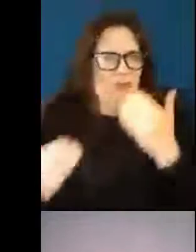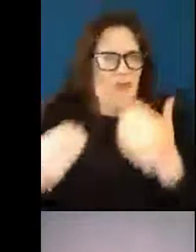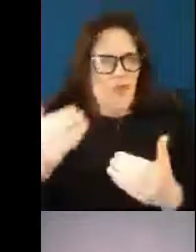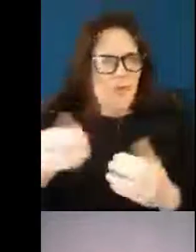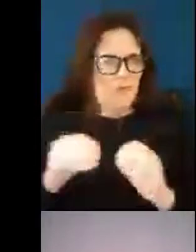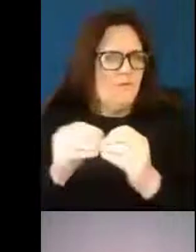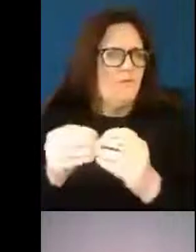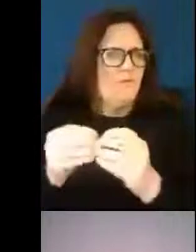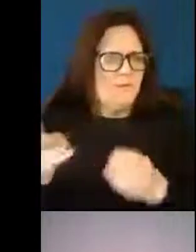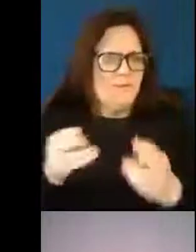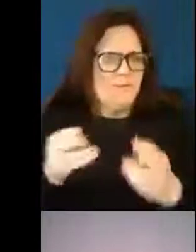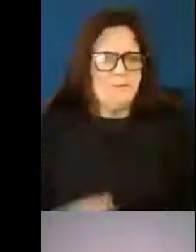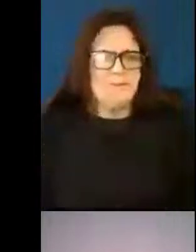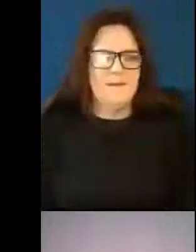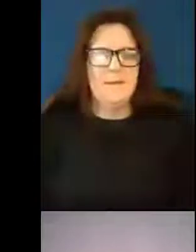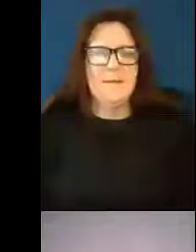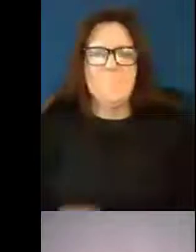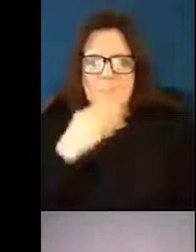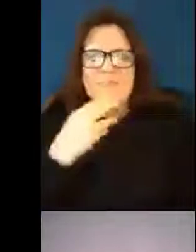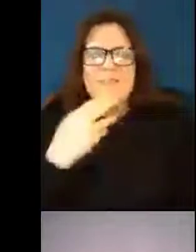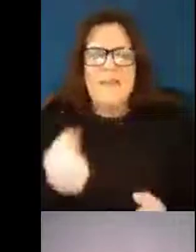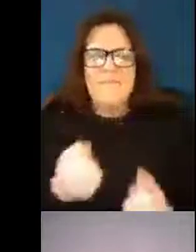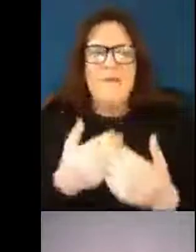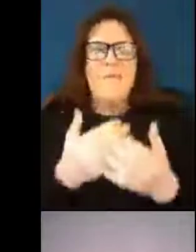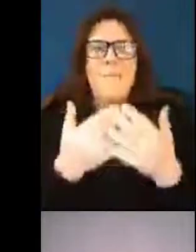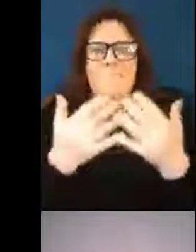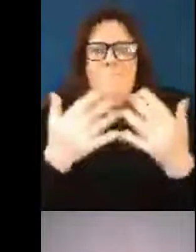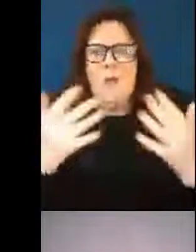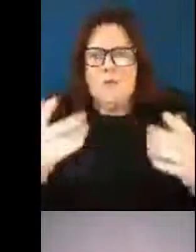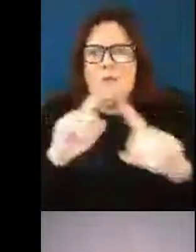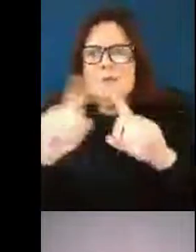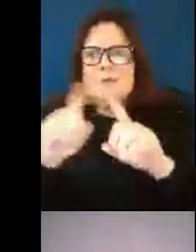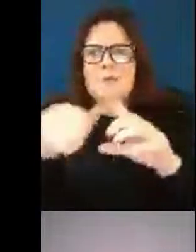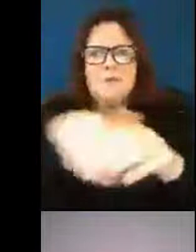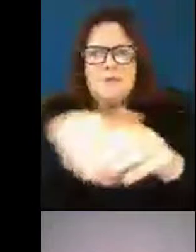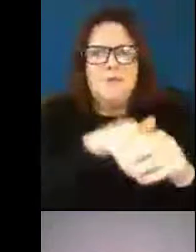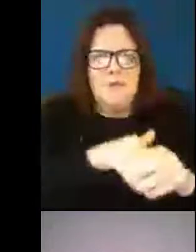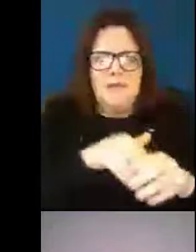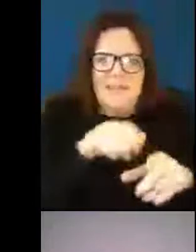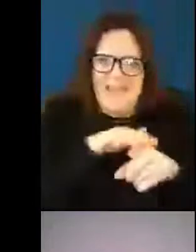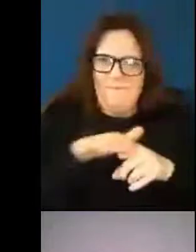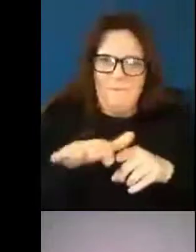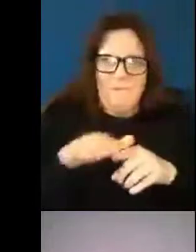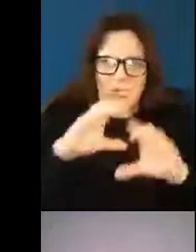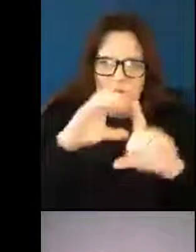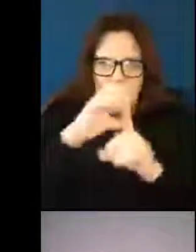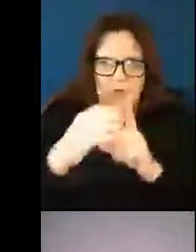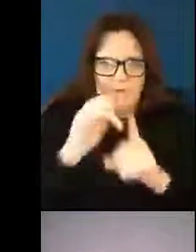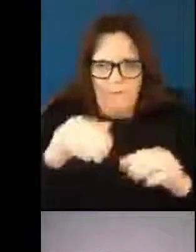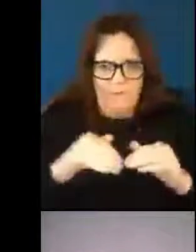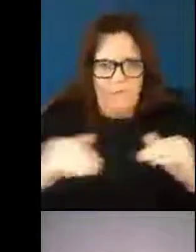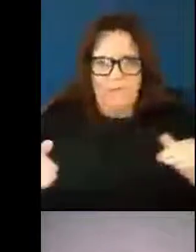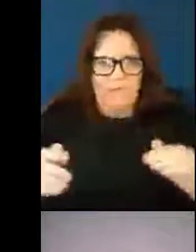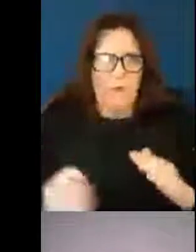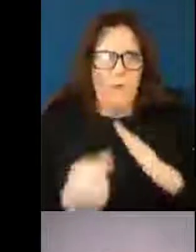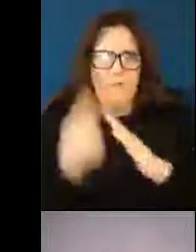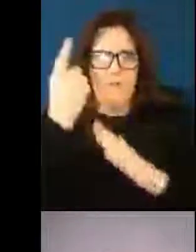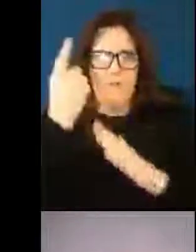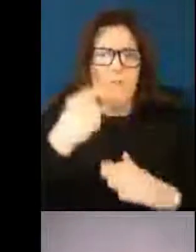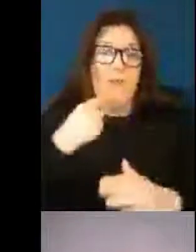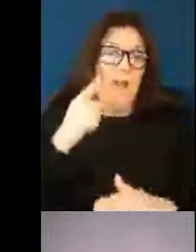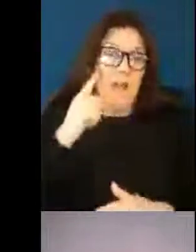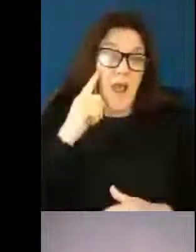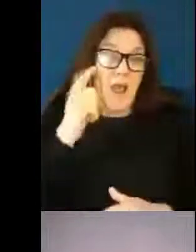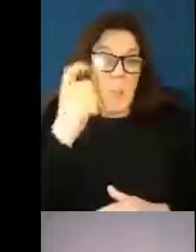are multiple players that actually start to influence culture from the bottom up. But I wonder whether that's